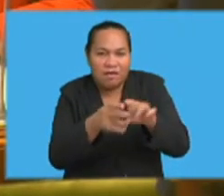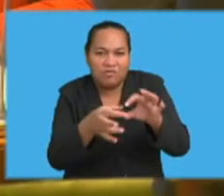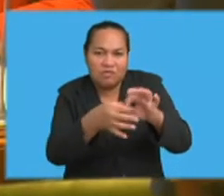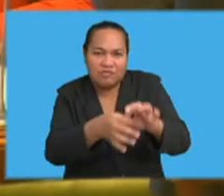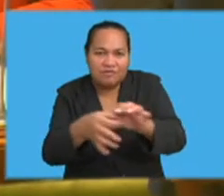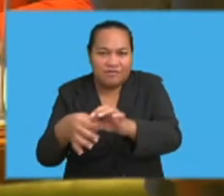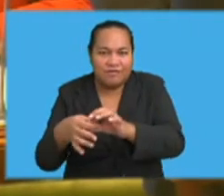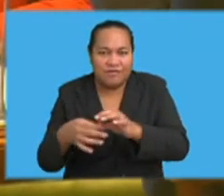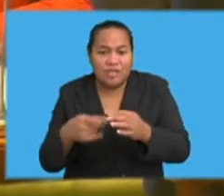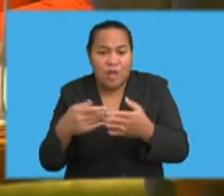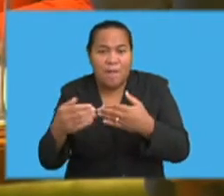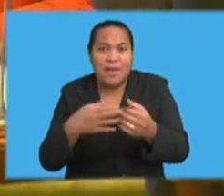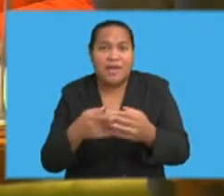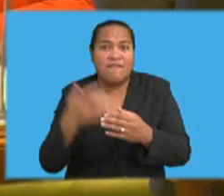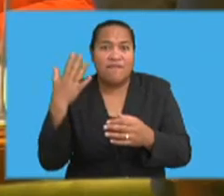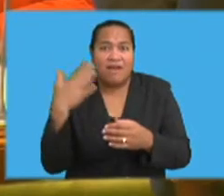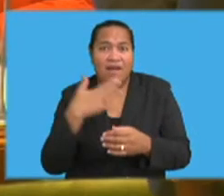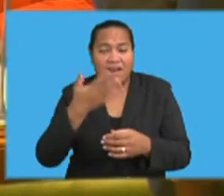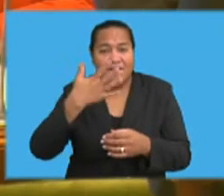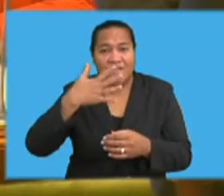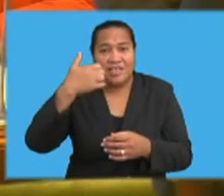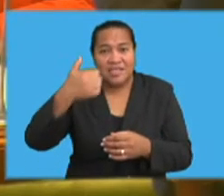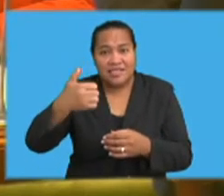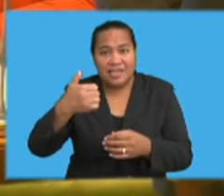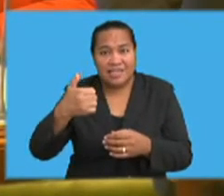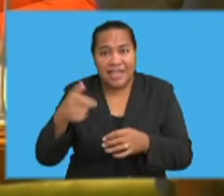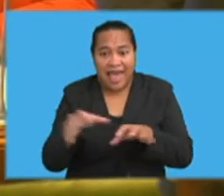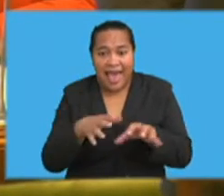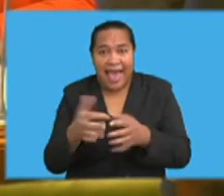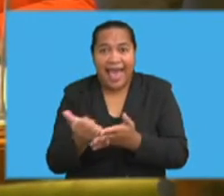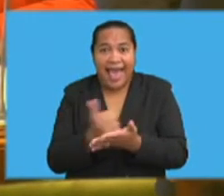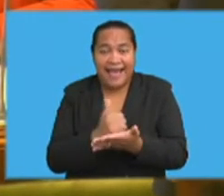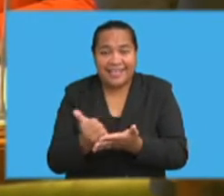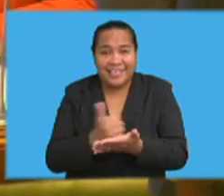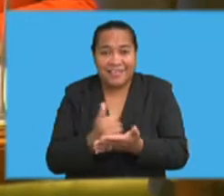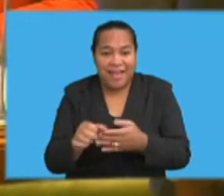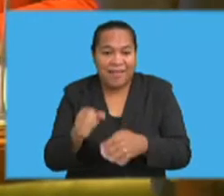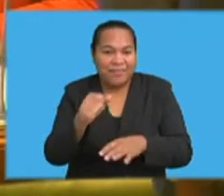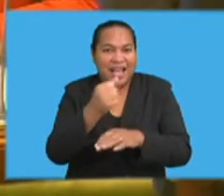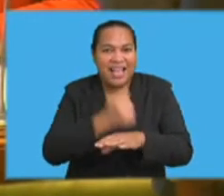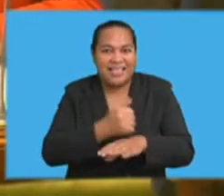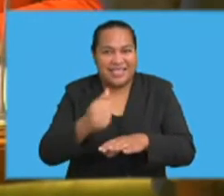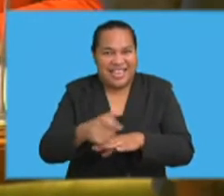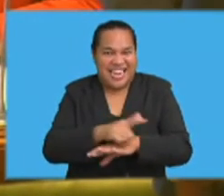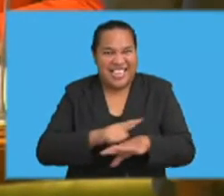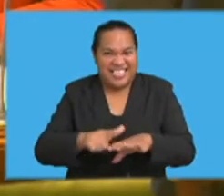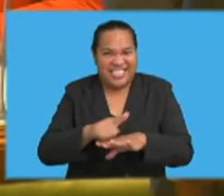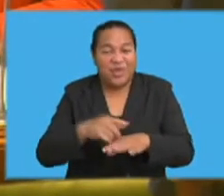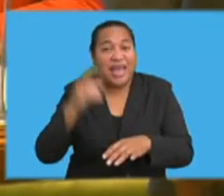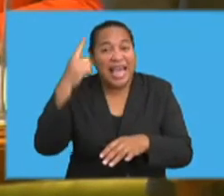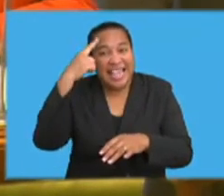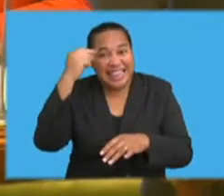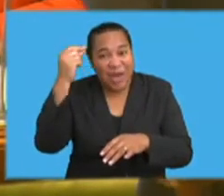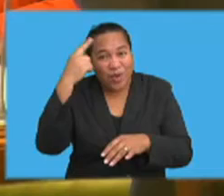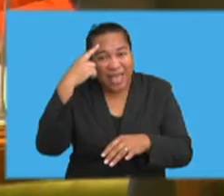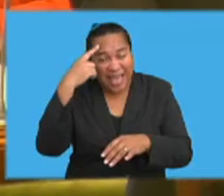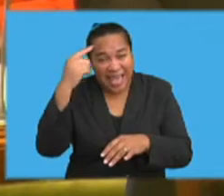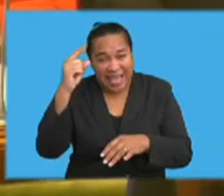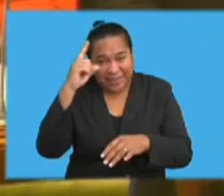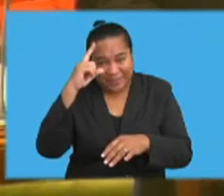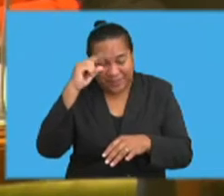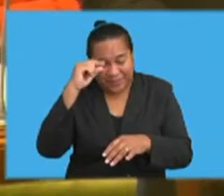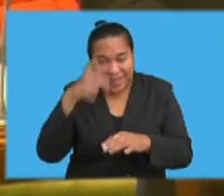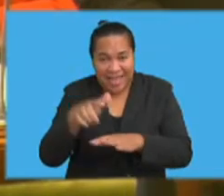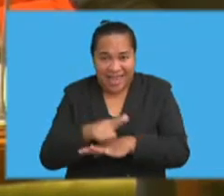manages 556 active state leases on Itoke land. In addition, Madam Speaker, the division also provides